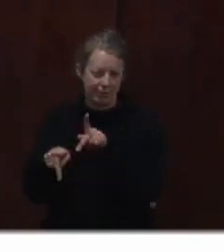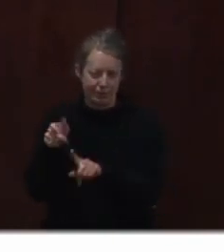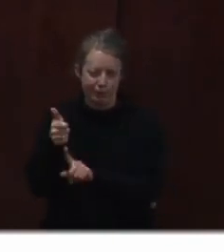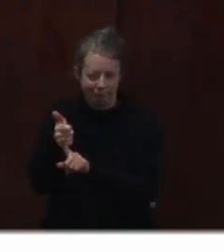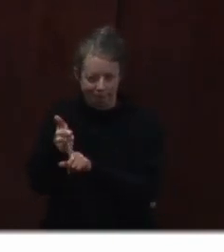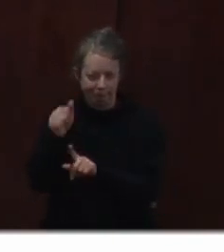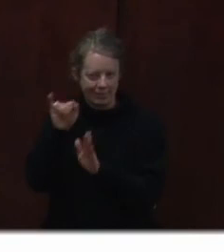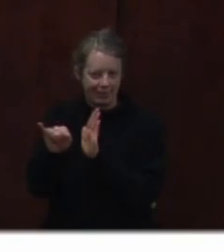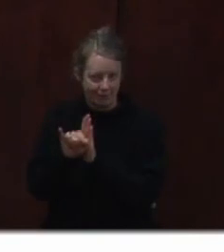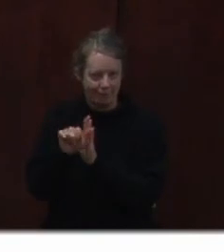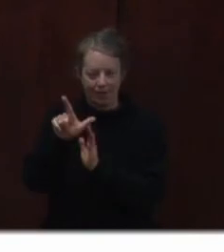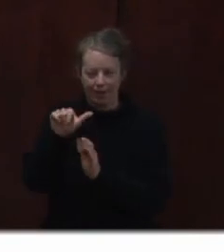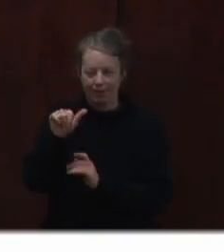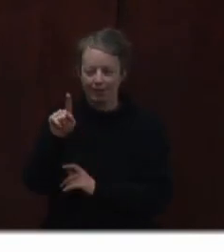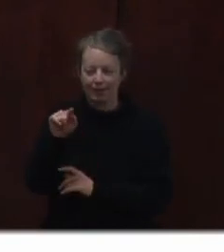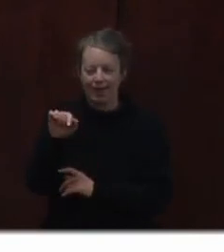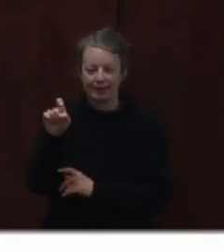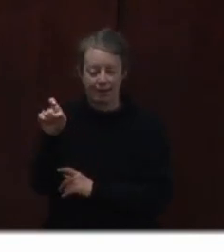so